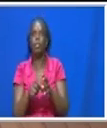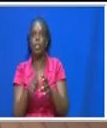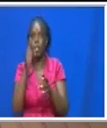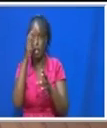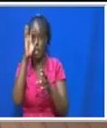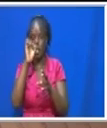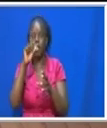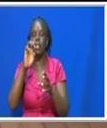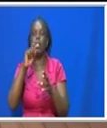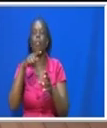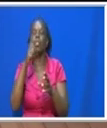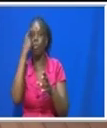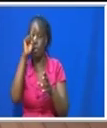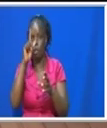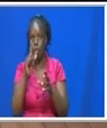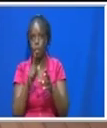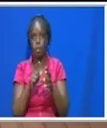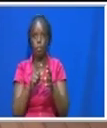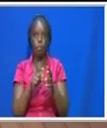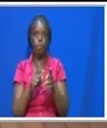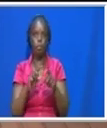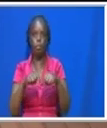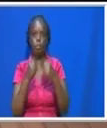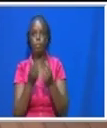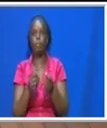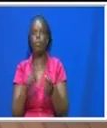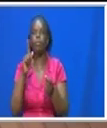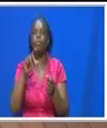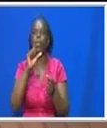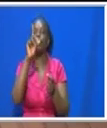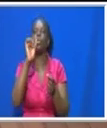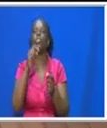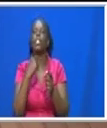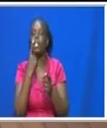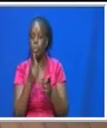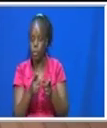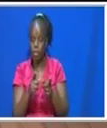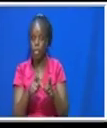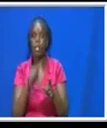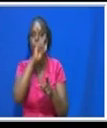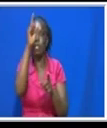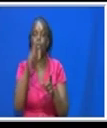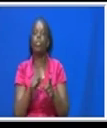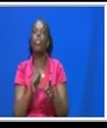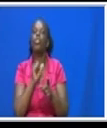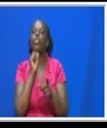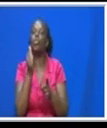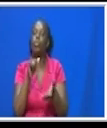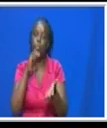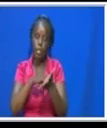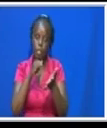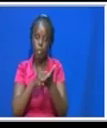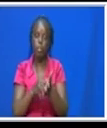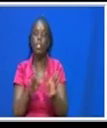for. Or in other words, the type of pollution that has been mentioned in the question should not be included as